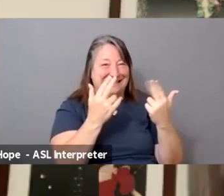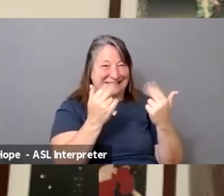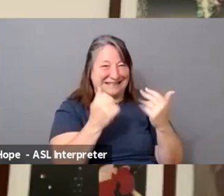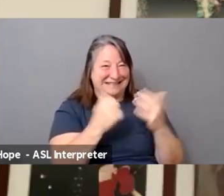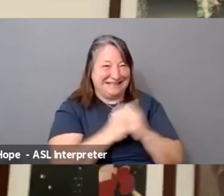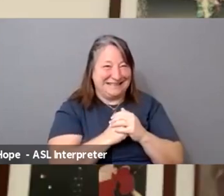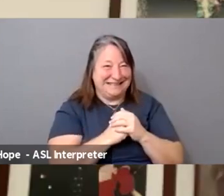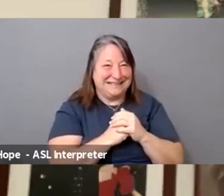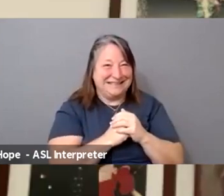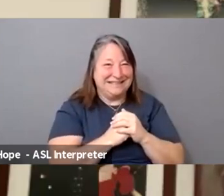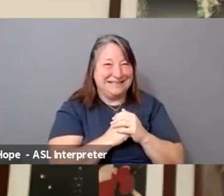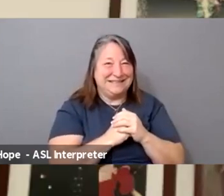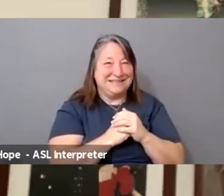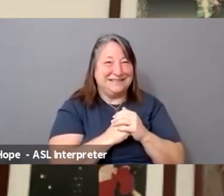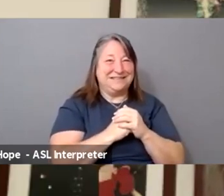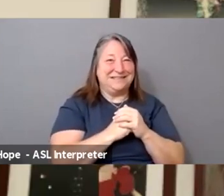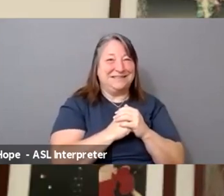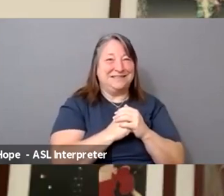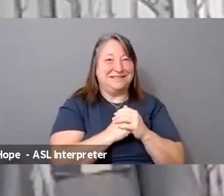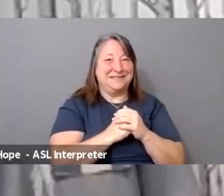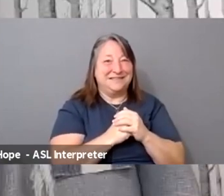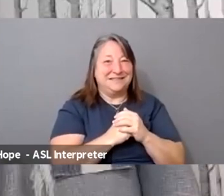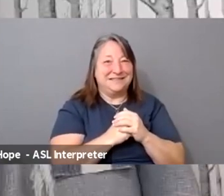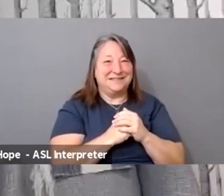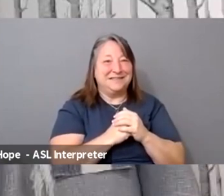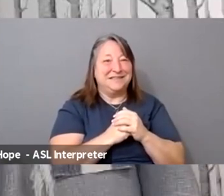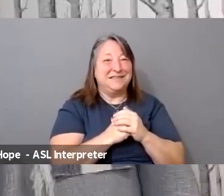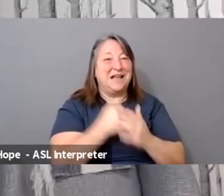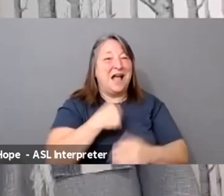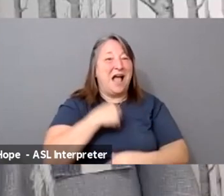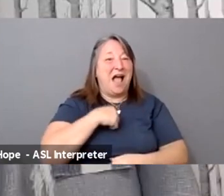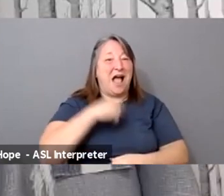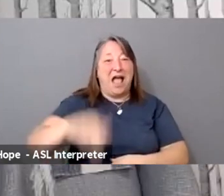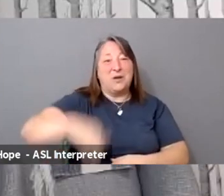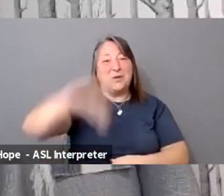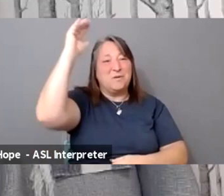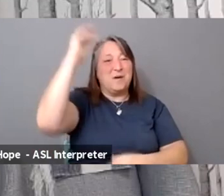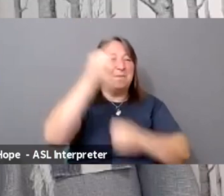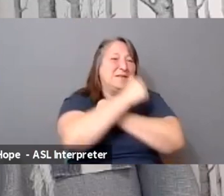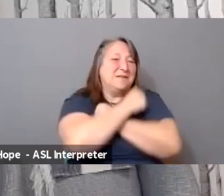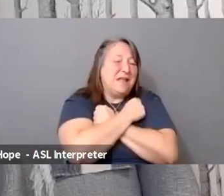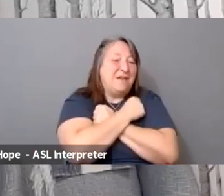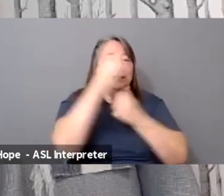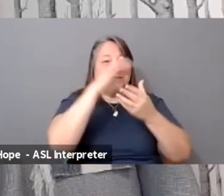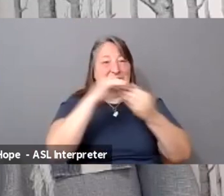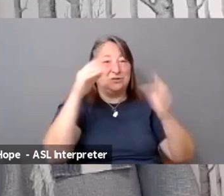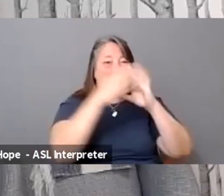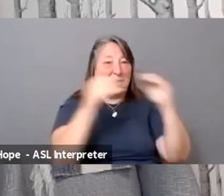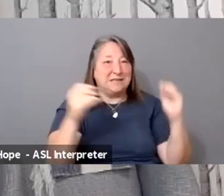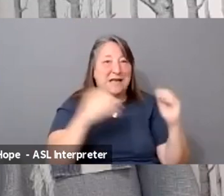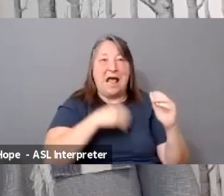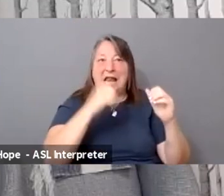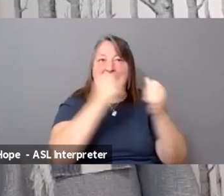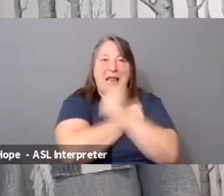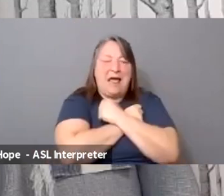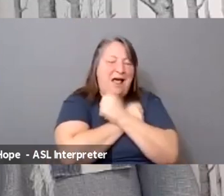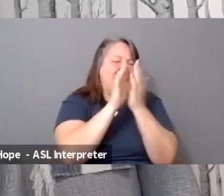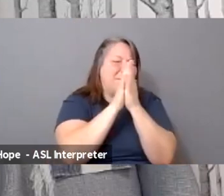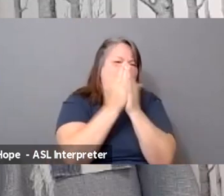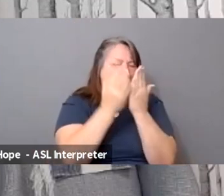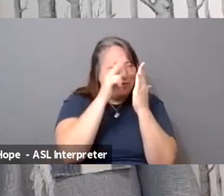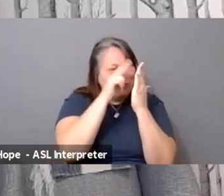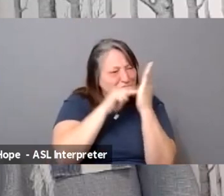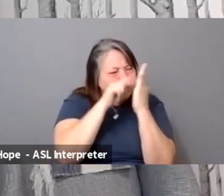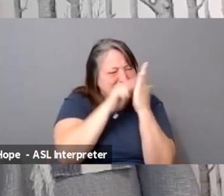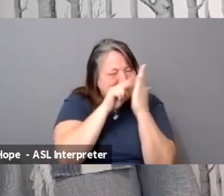you know, it's one of those things where I grew up just always loving stories. I was kind of a bookworm. It's sort